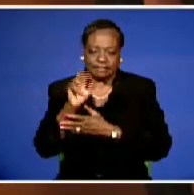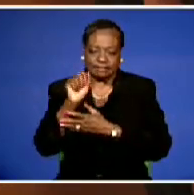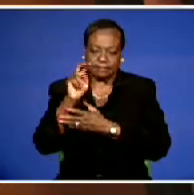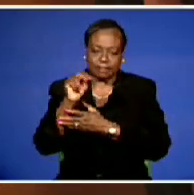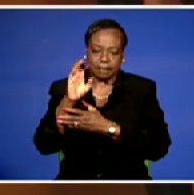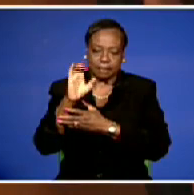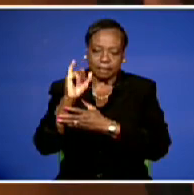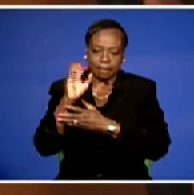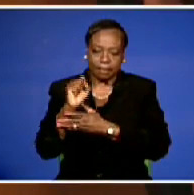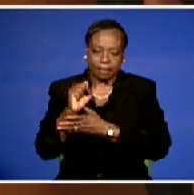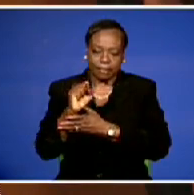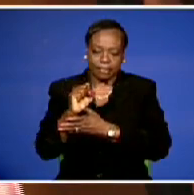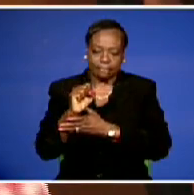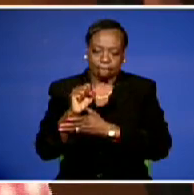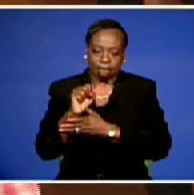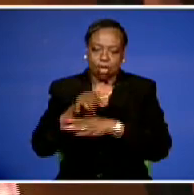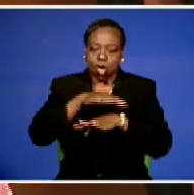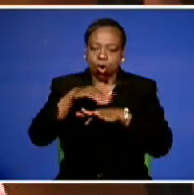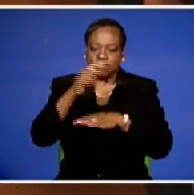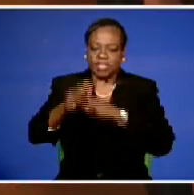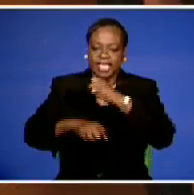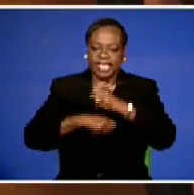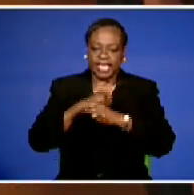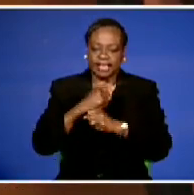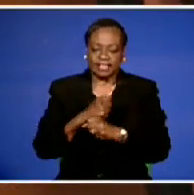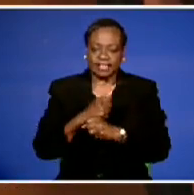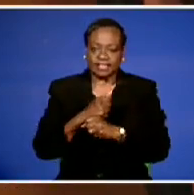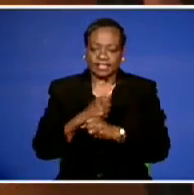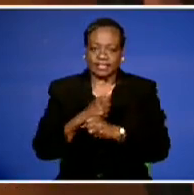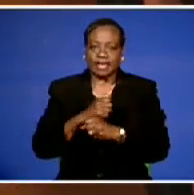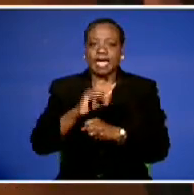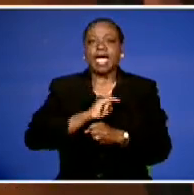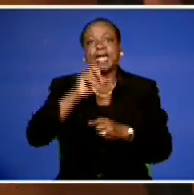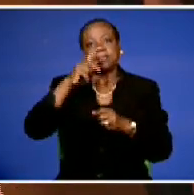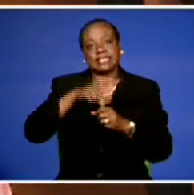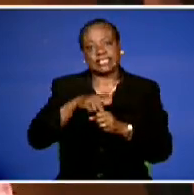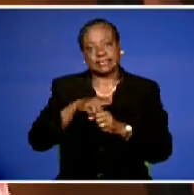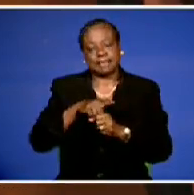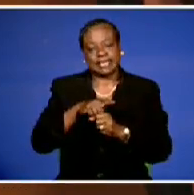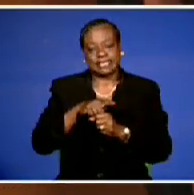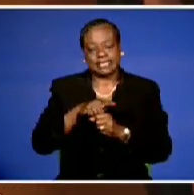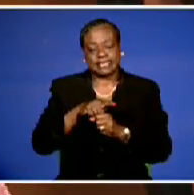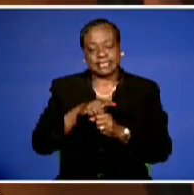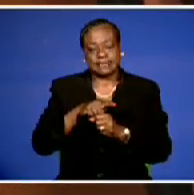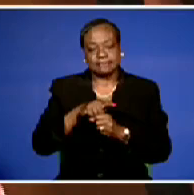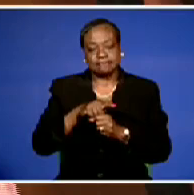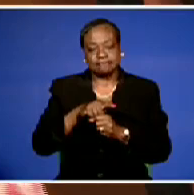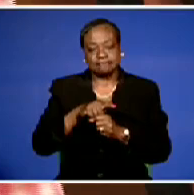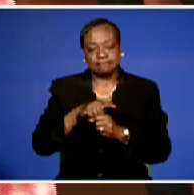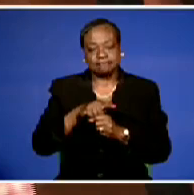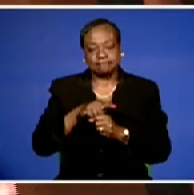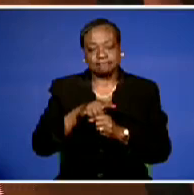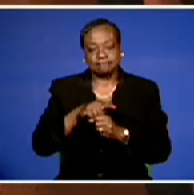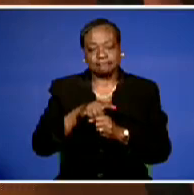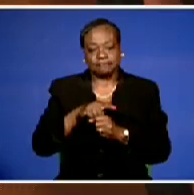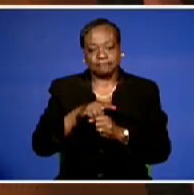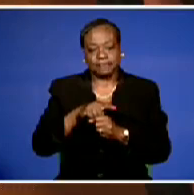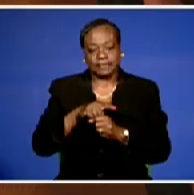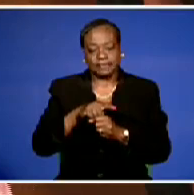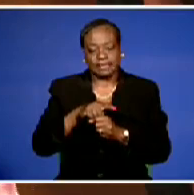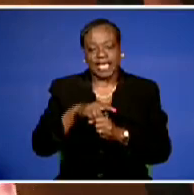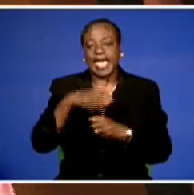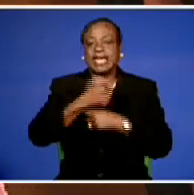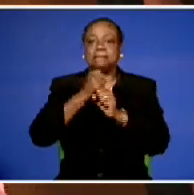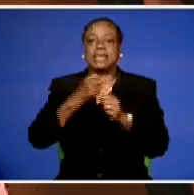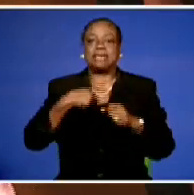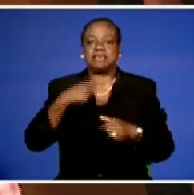know, over the years I participated, and it made me